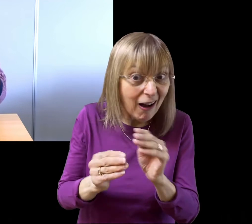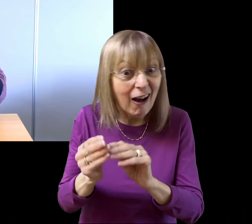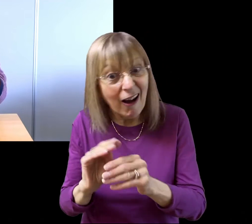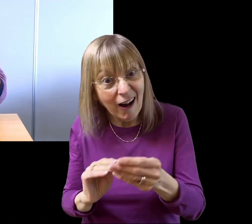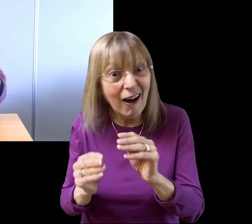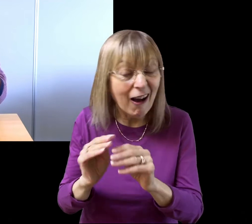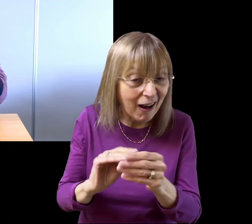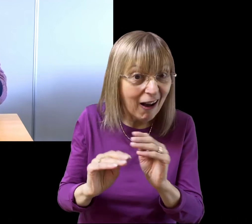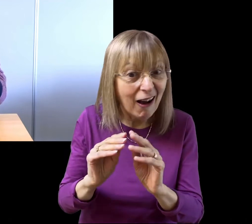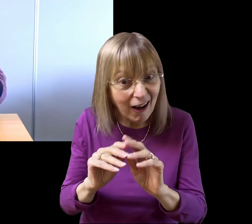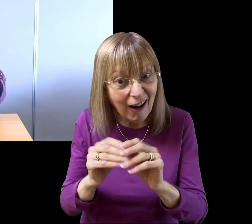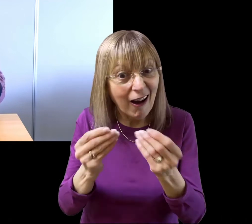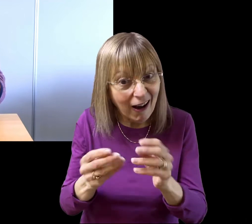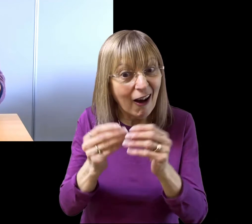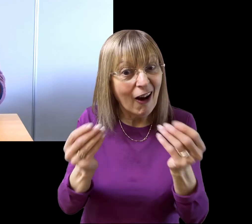4,